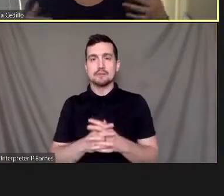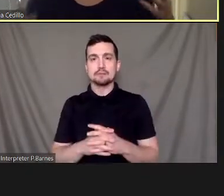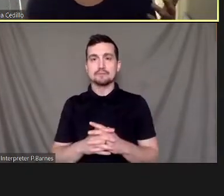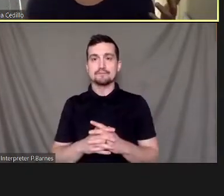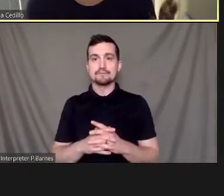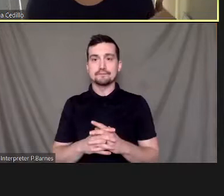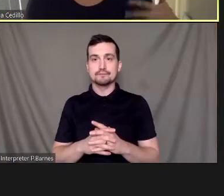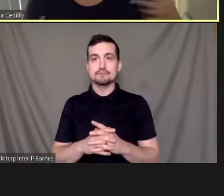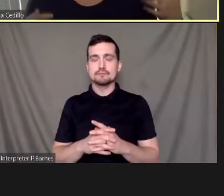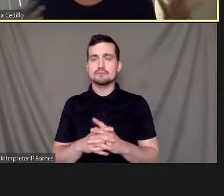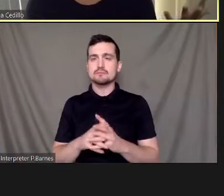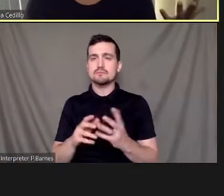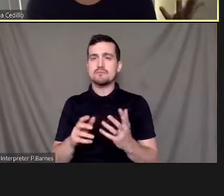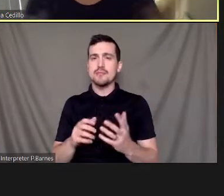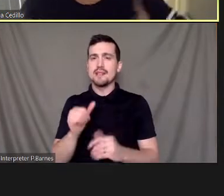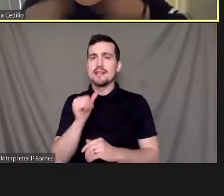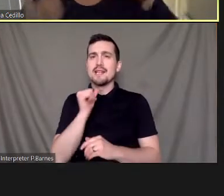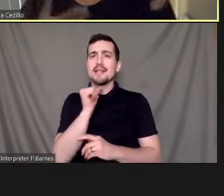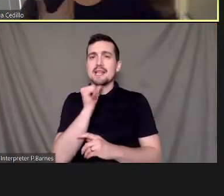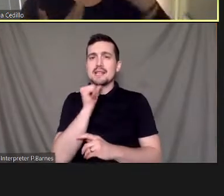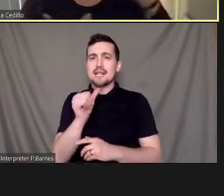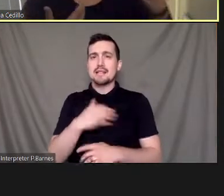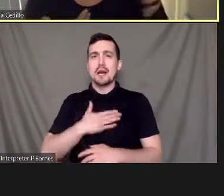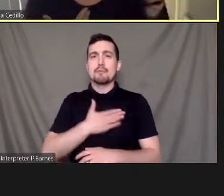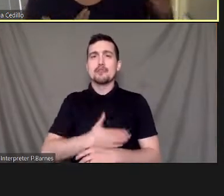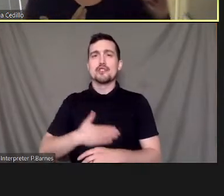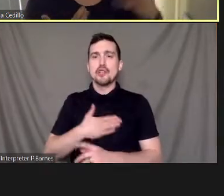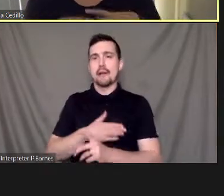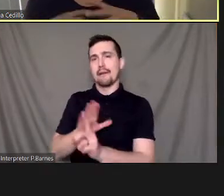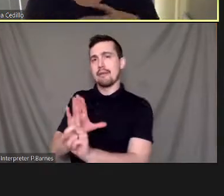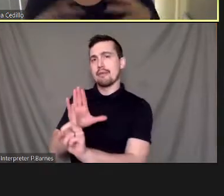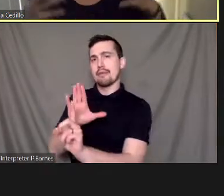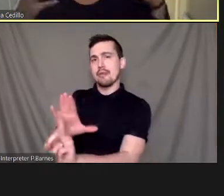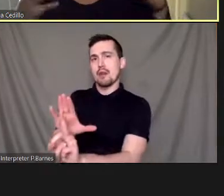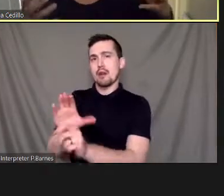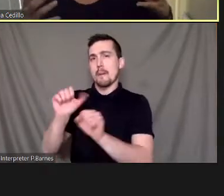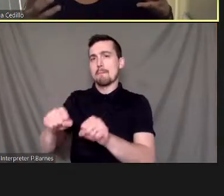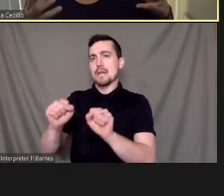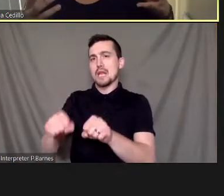it discounts people's ability to contend with disability